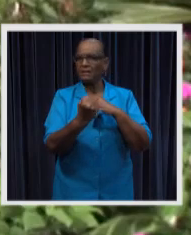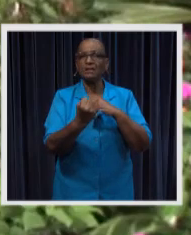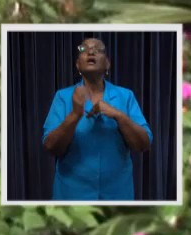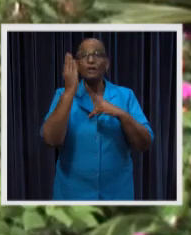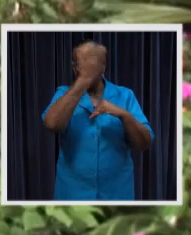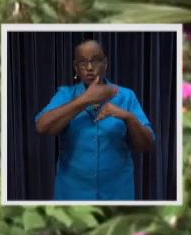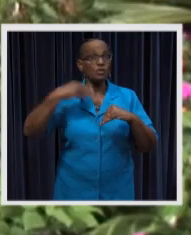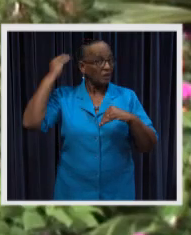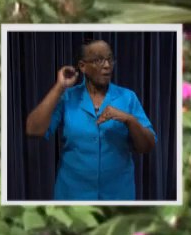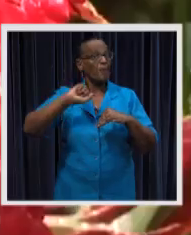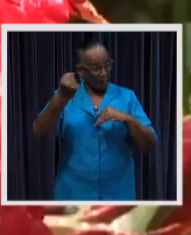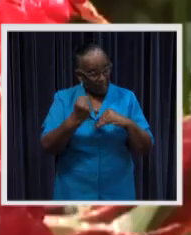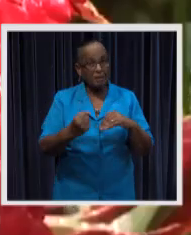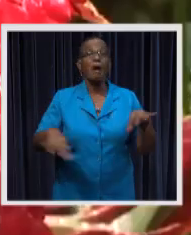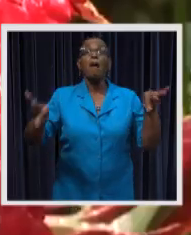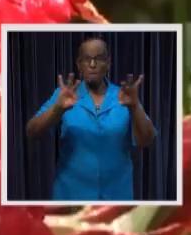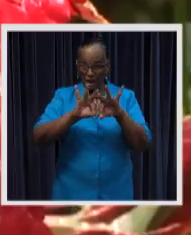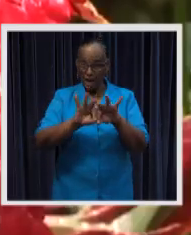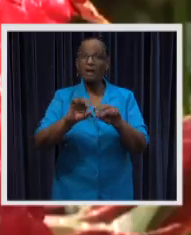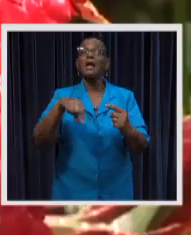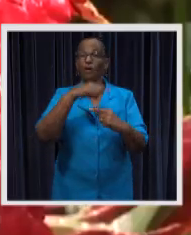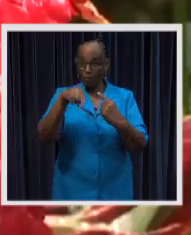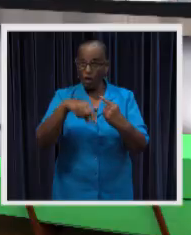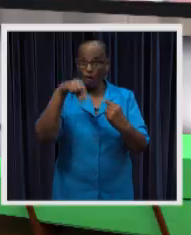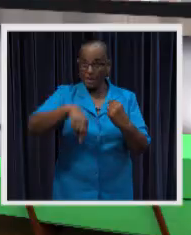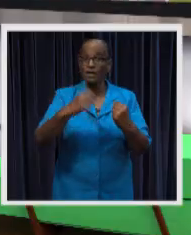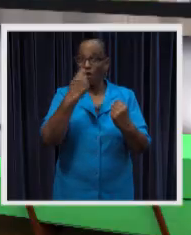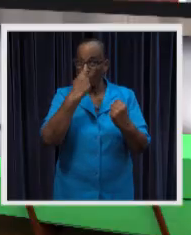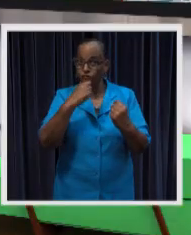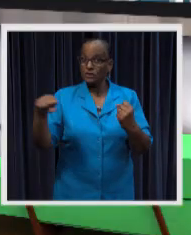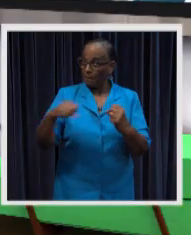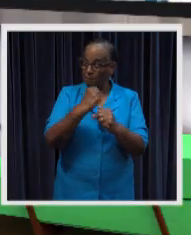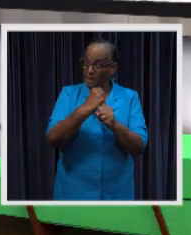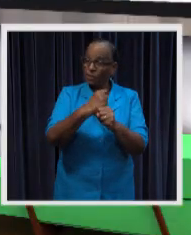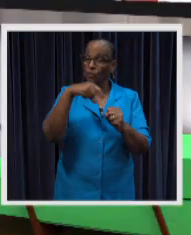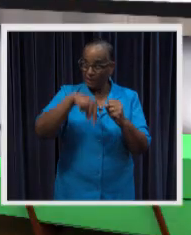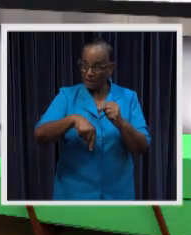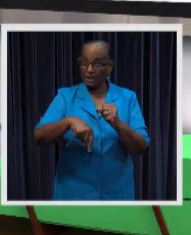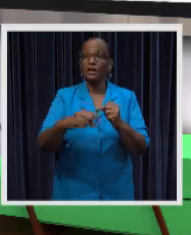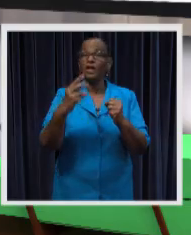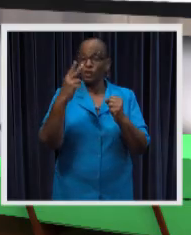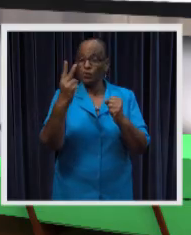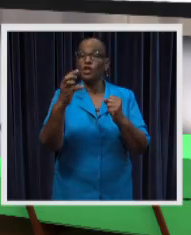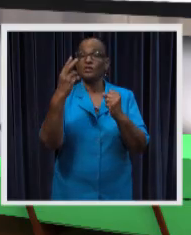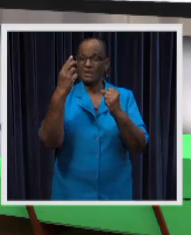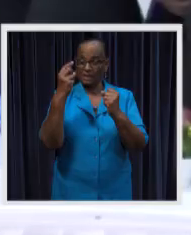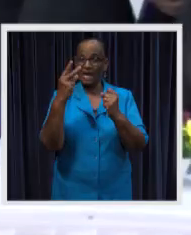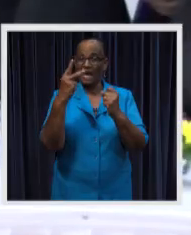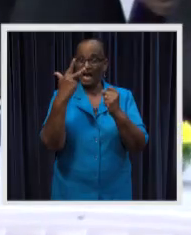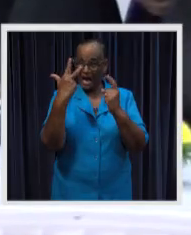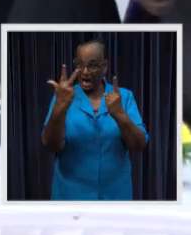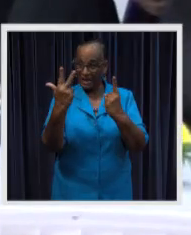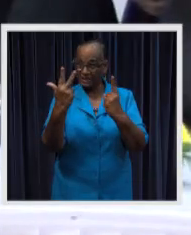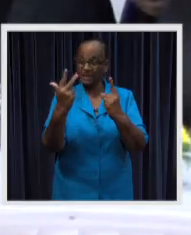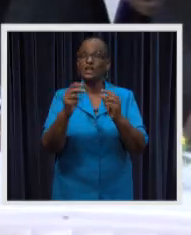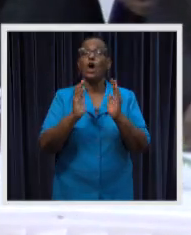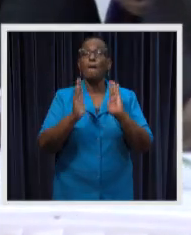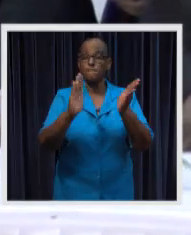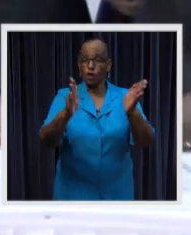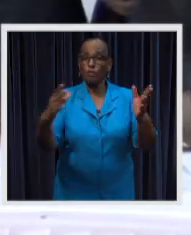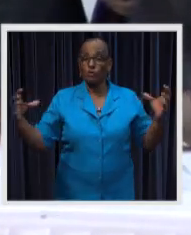is scarce. Suriname can play an important role in the food supply of Barbados. In